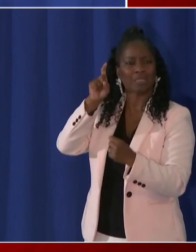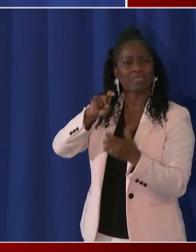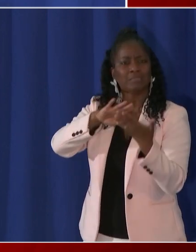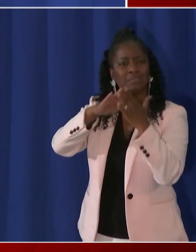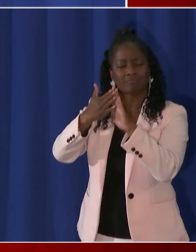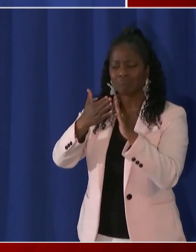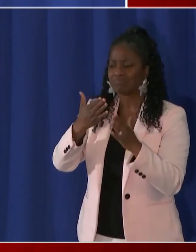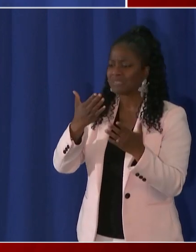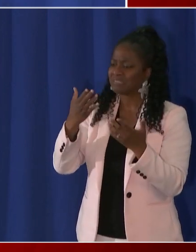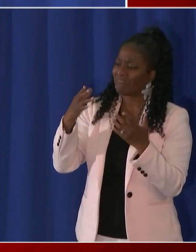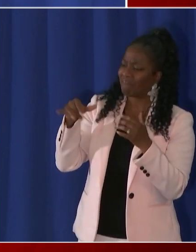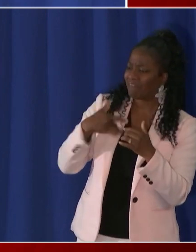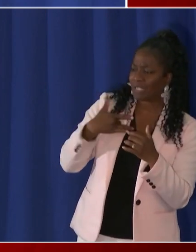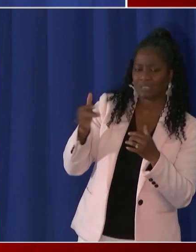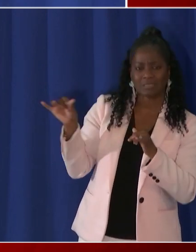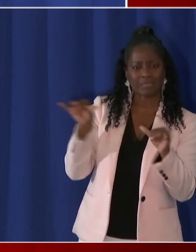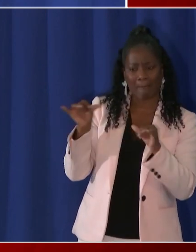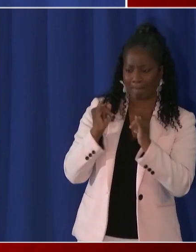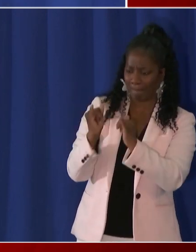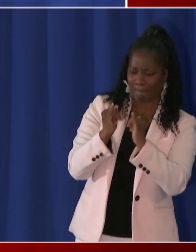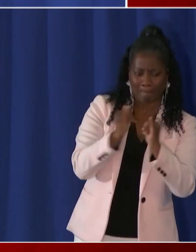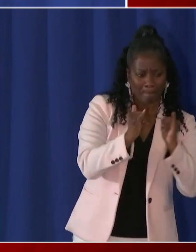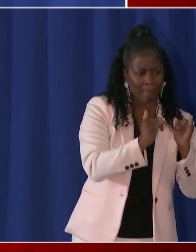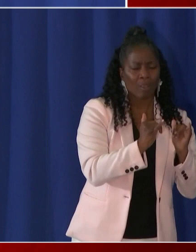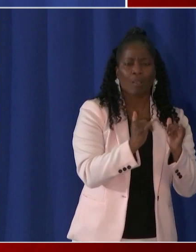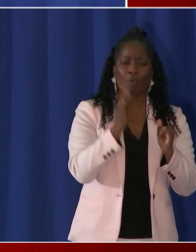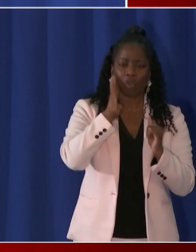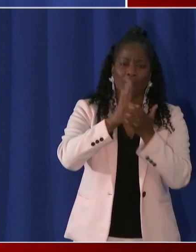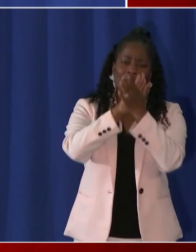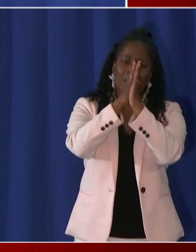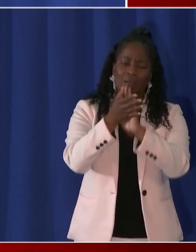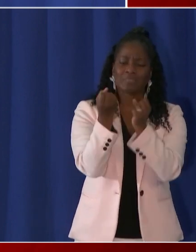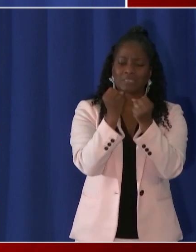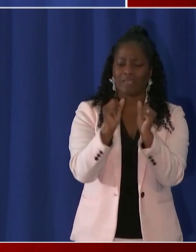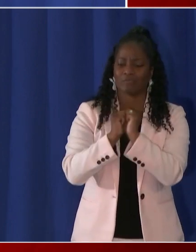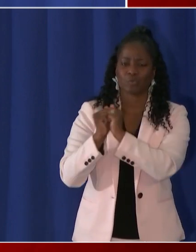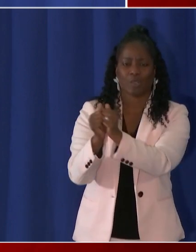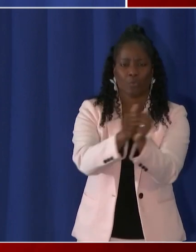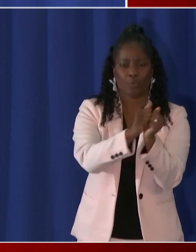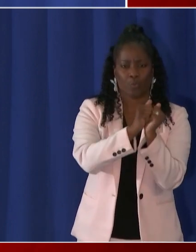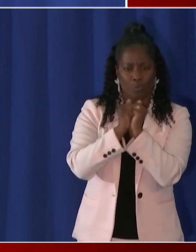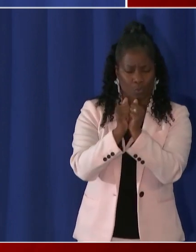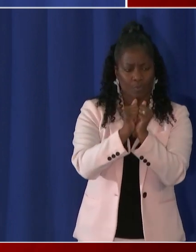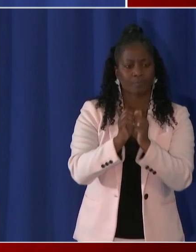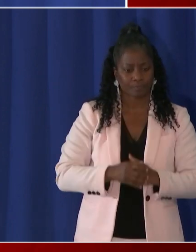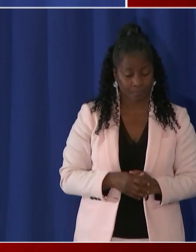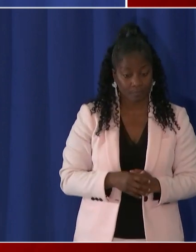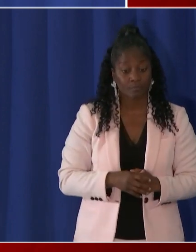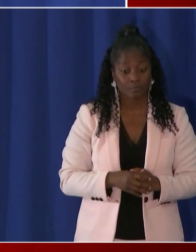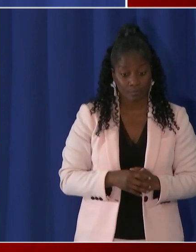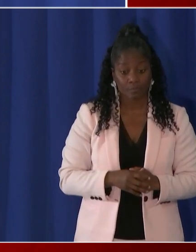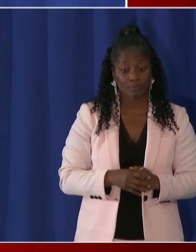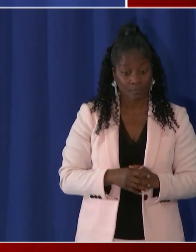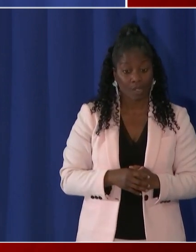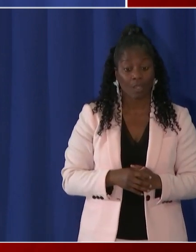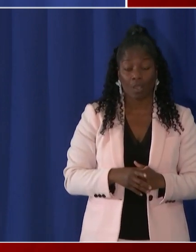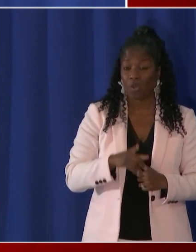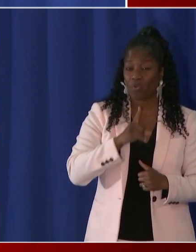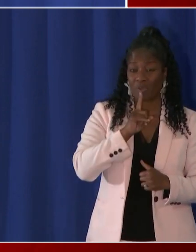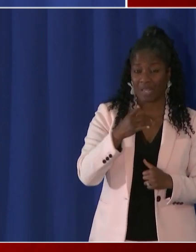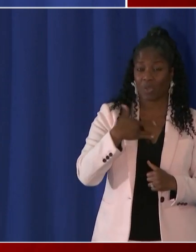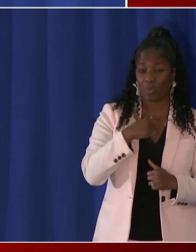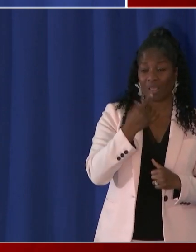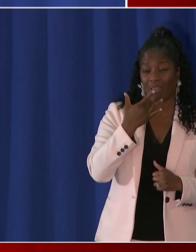way. We will get safer together. We do have, and we are really lucky in